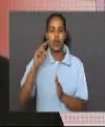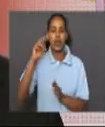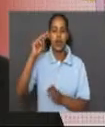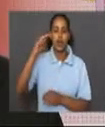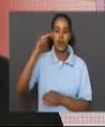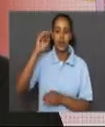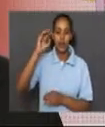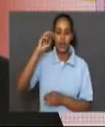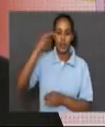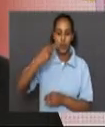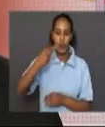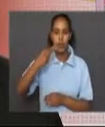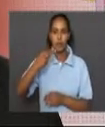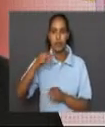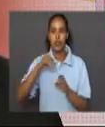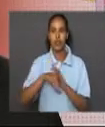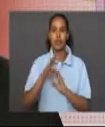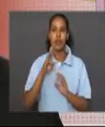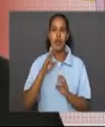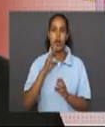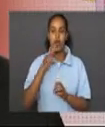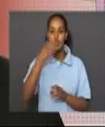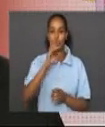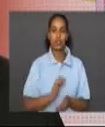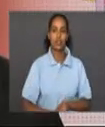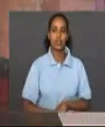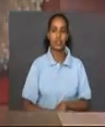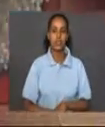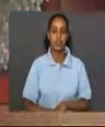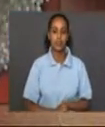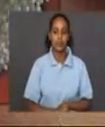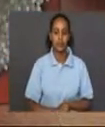hydronium and nitrate in aqueous solutions.